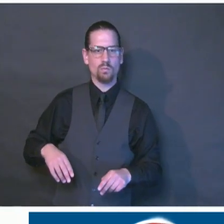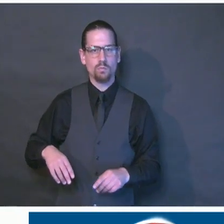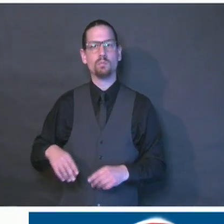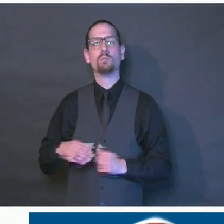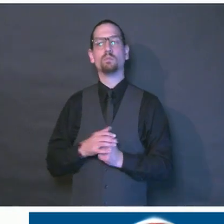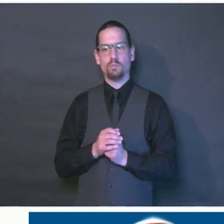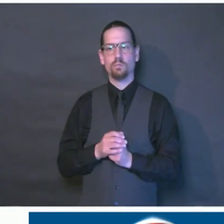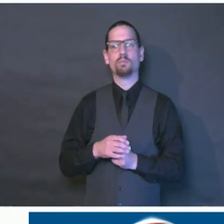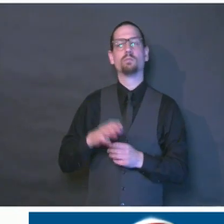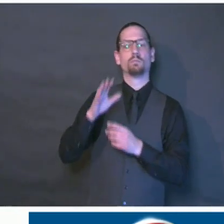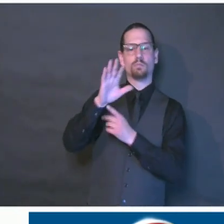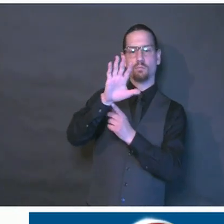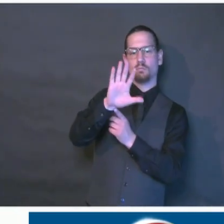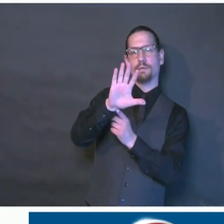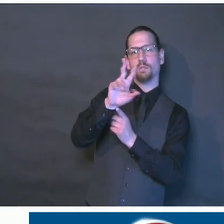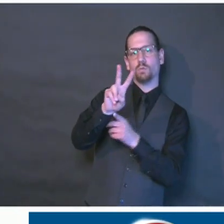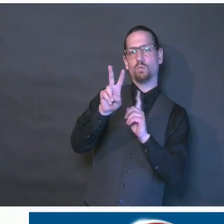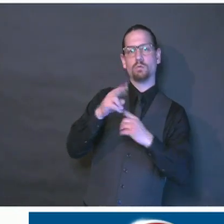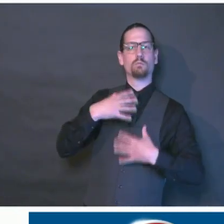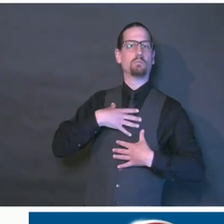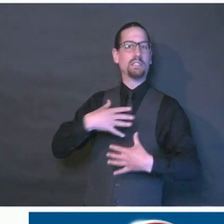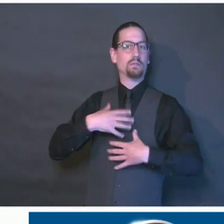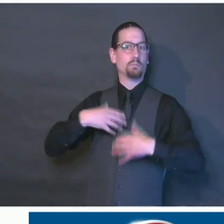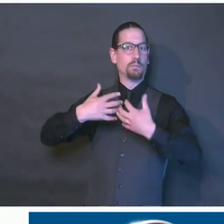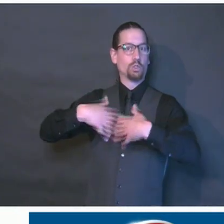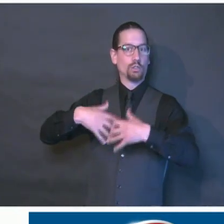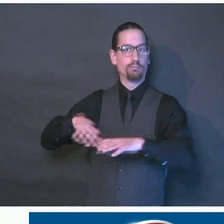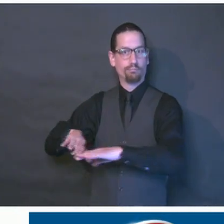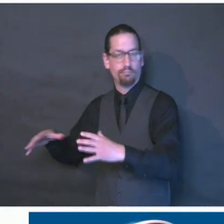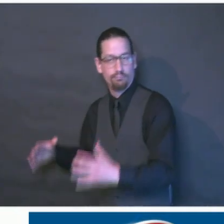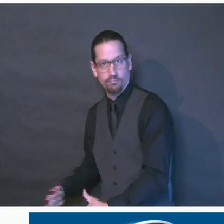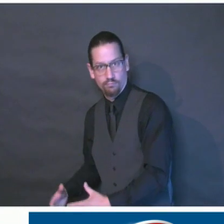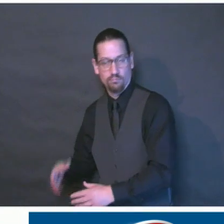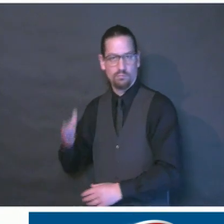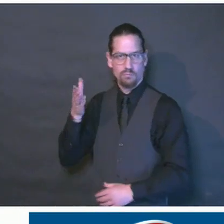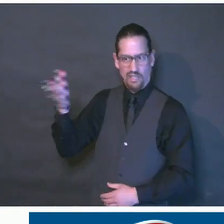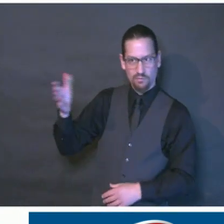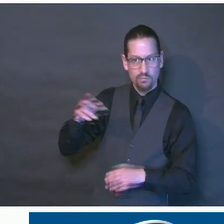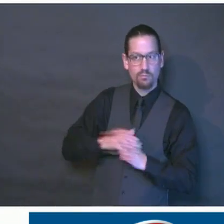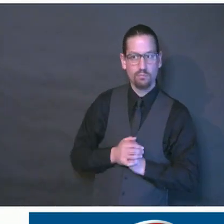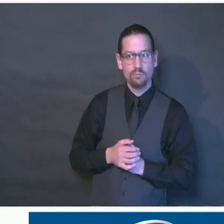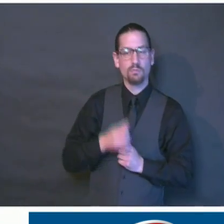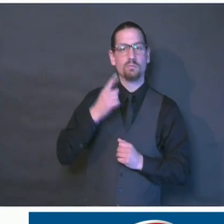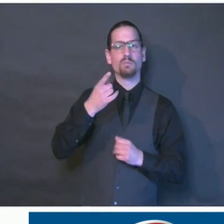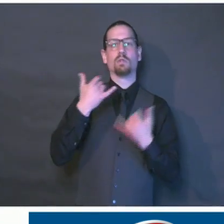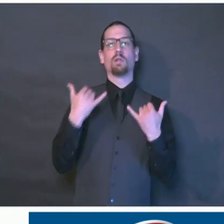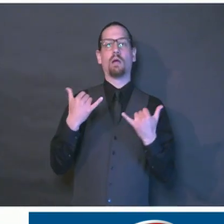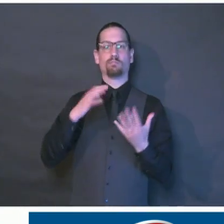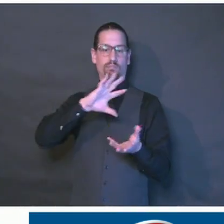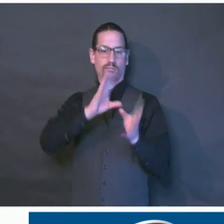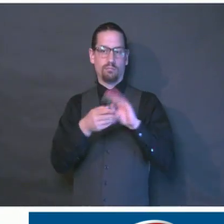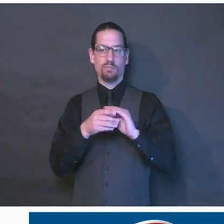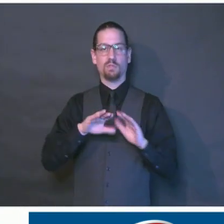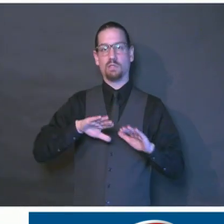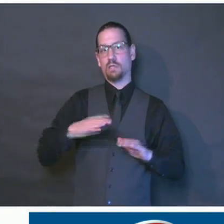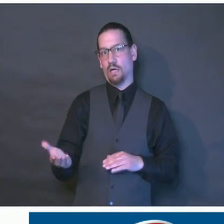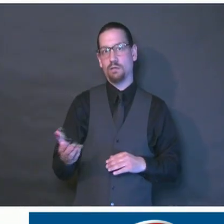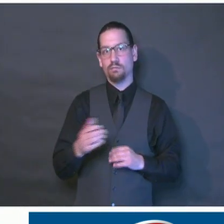have 8 additional COVID-19 associated fatalities to report, as the governor